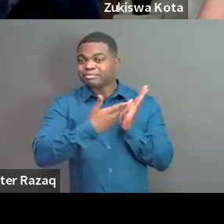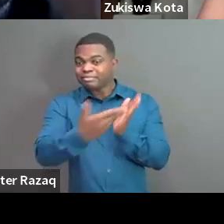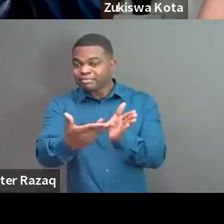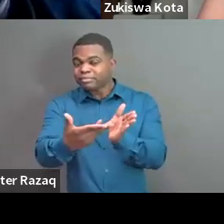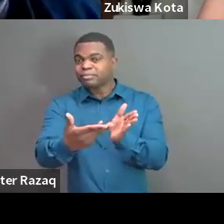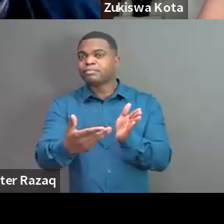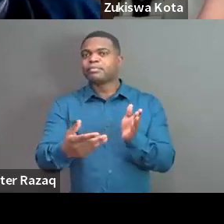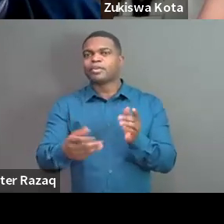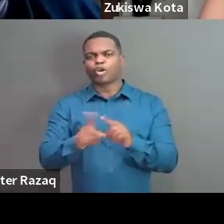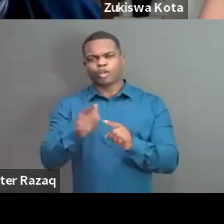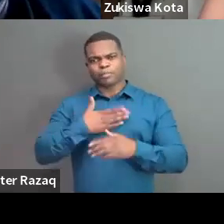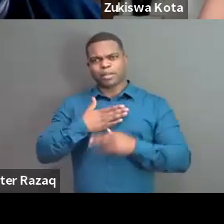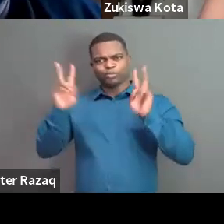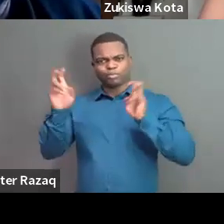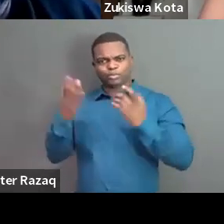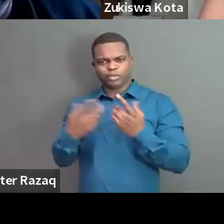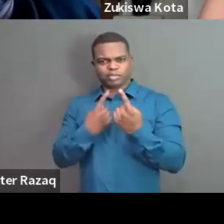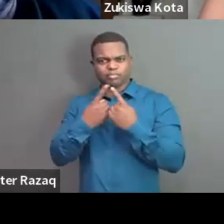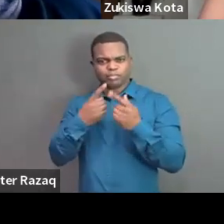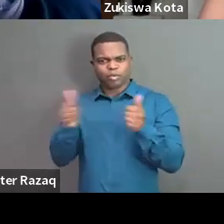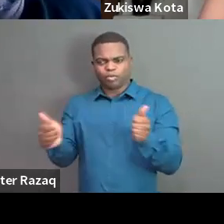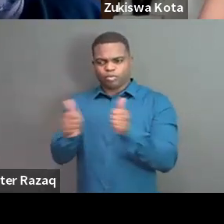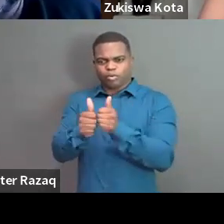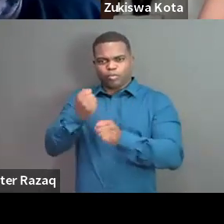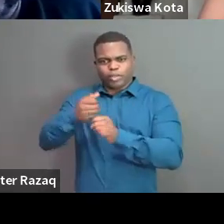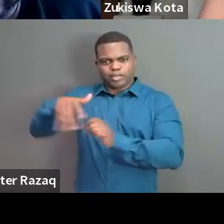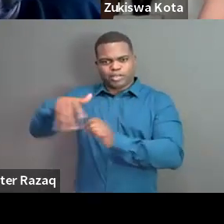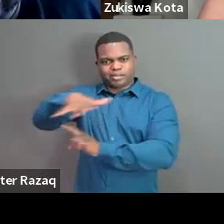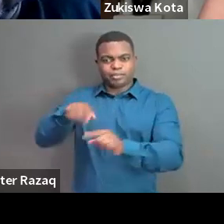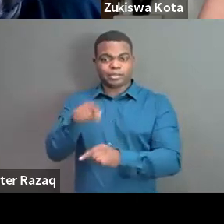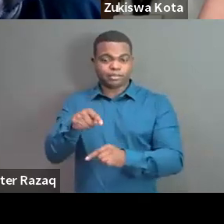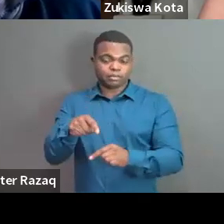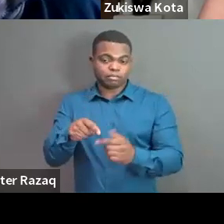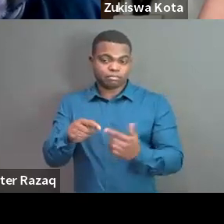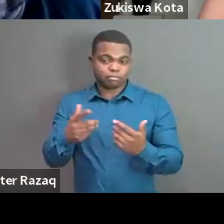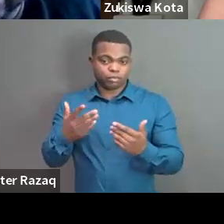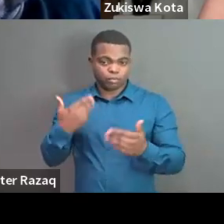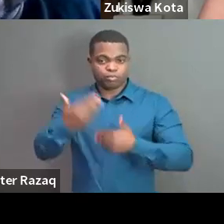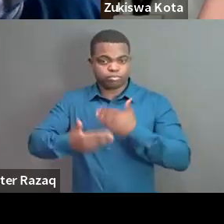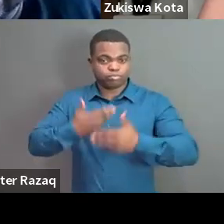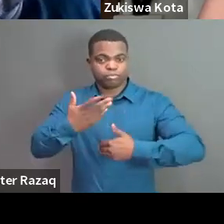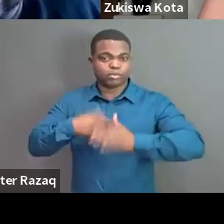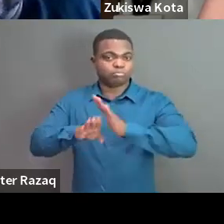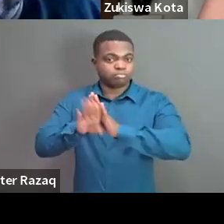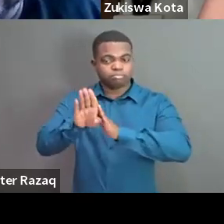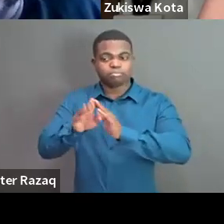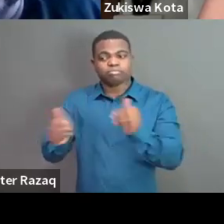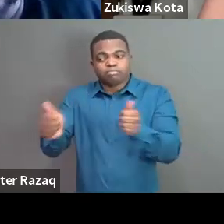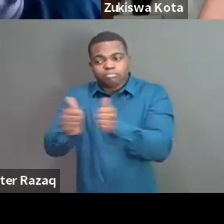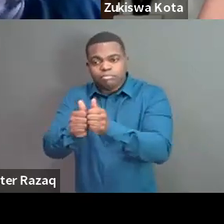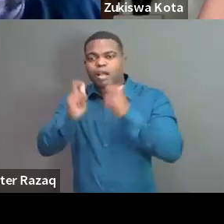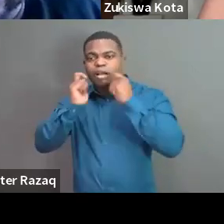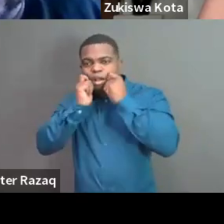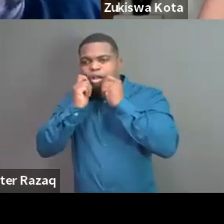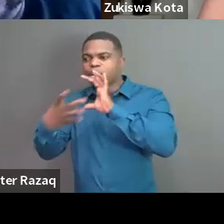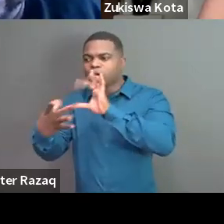And there's a lot about digital infrastructure, but if you're not taught and skilled